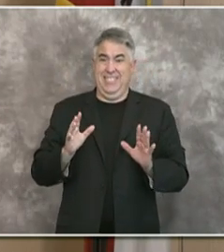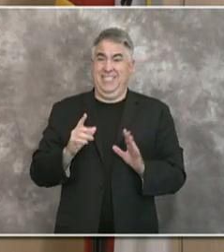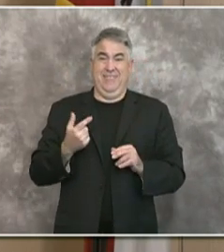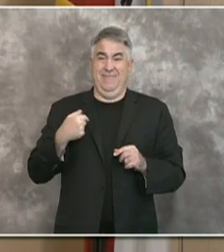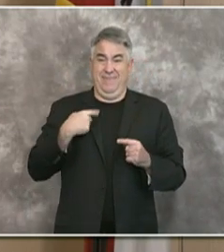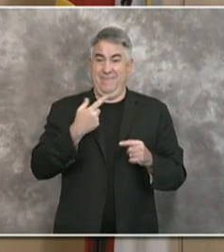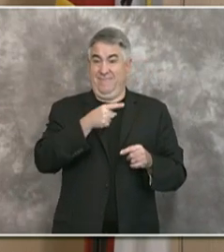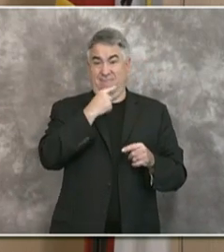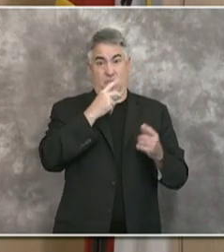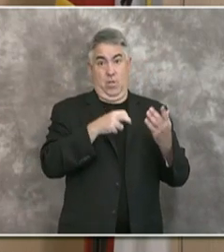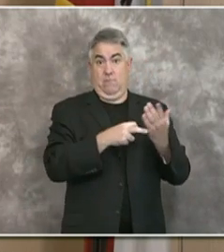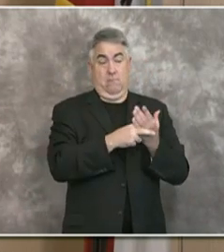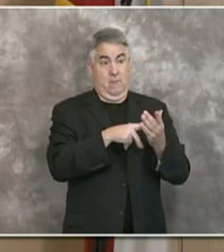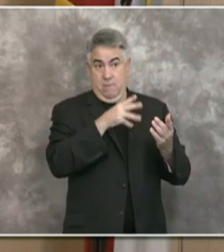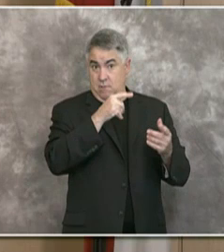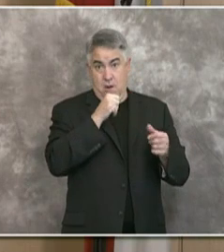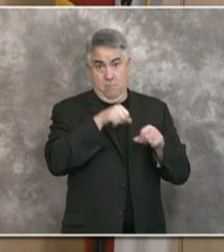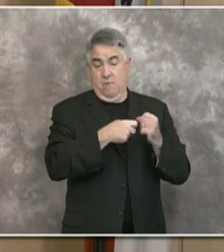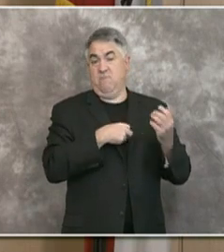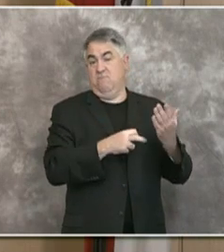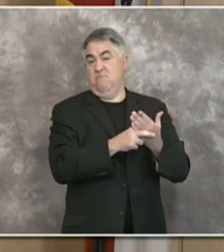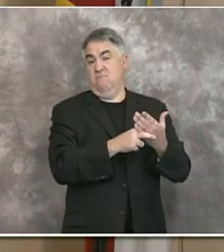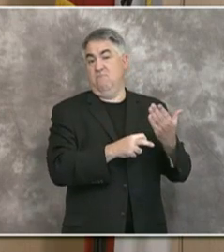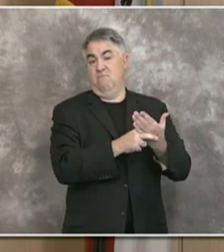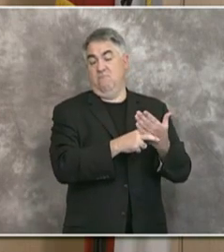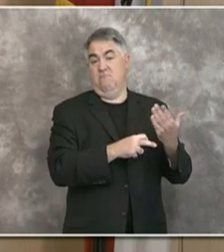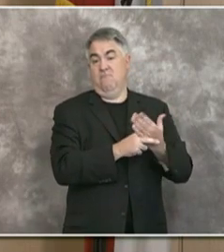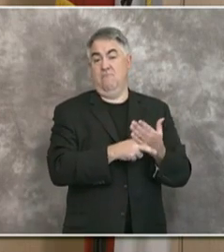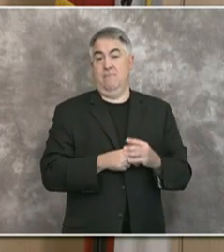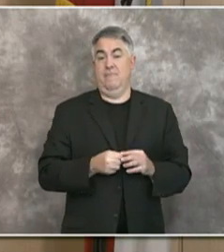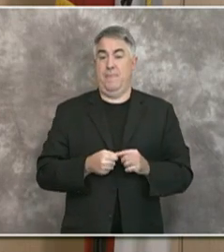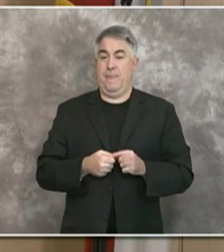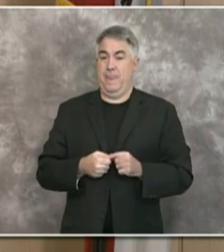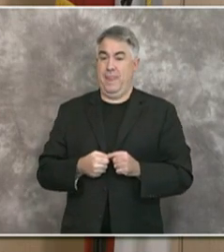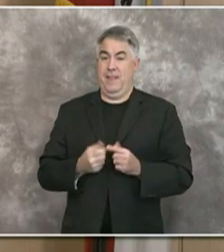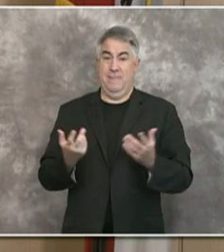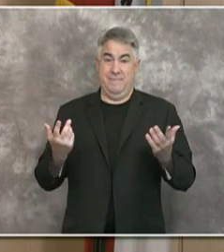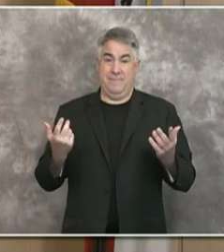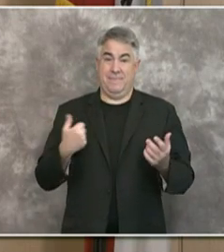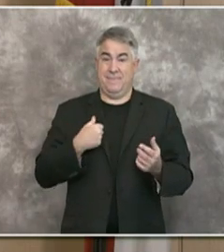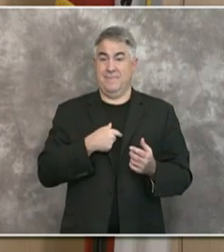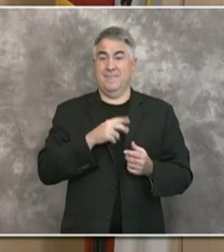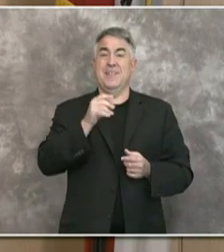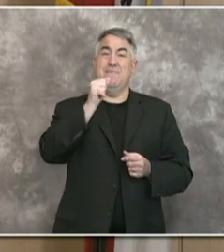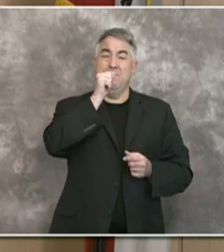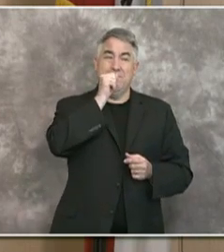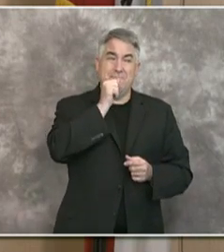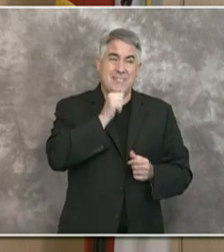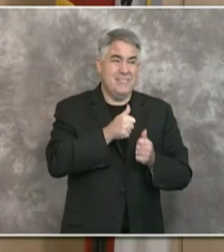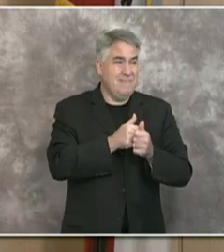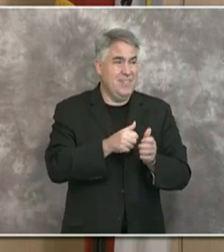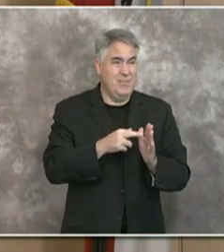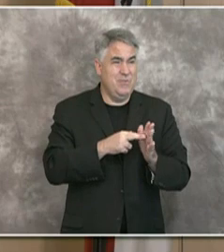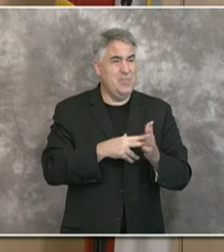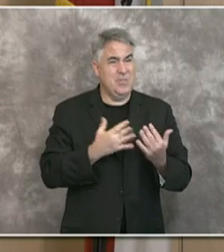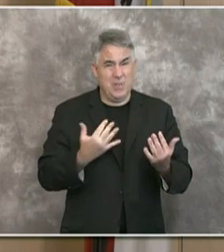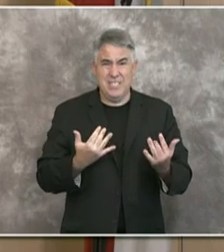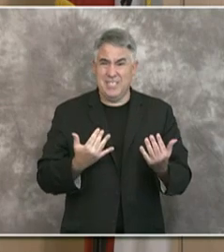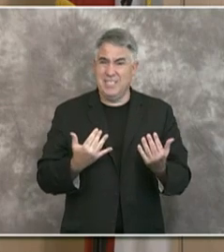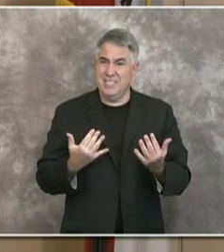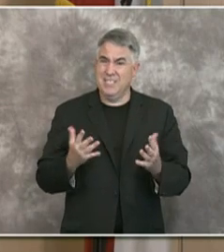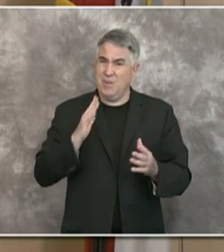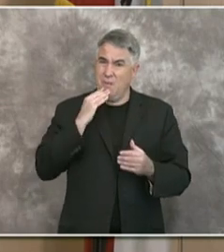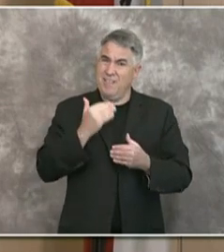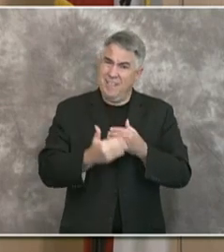to be cited. And so our best advice and guidance to them is just to hang on. We're trying to get through all of the various stages and things we can